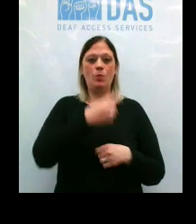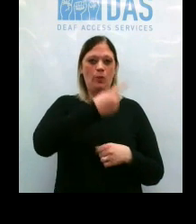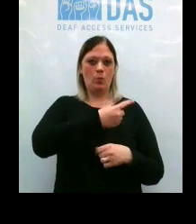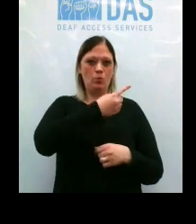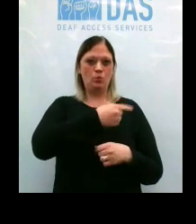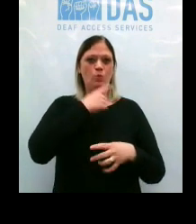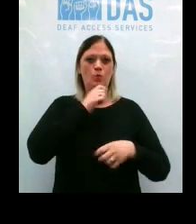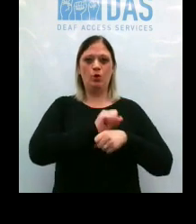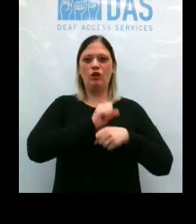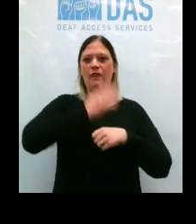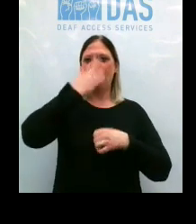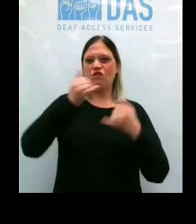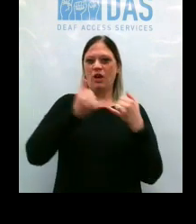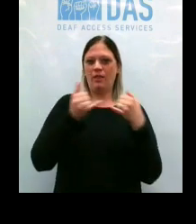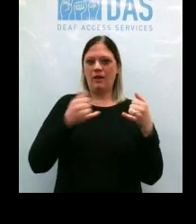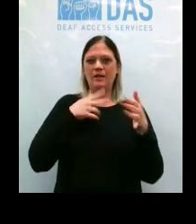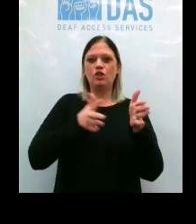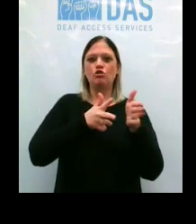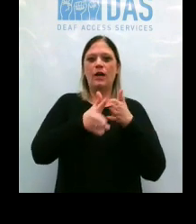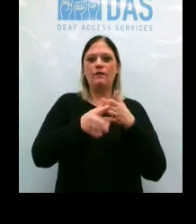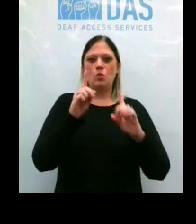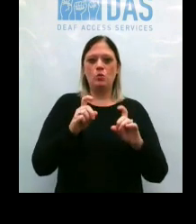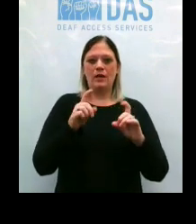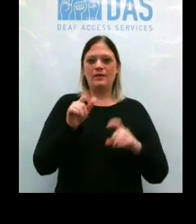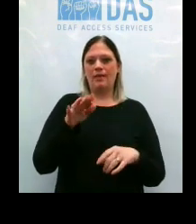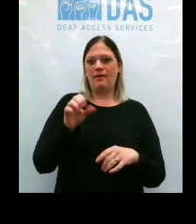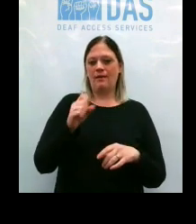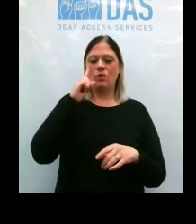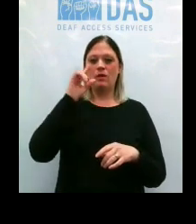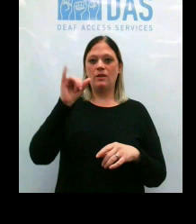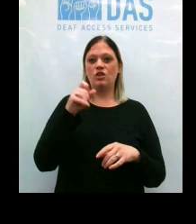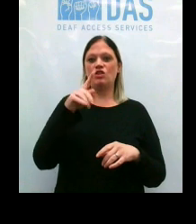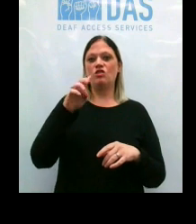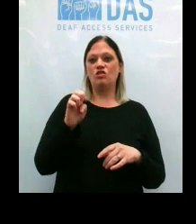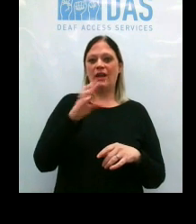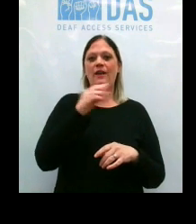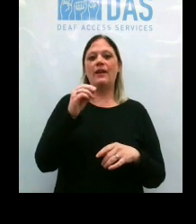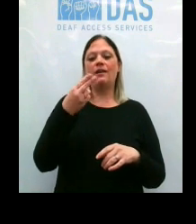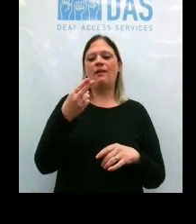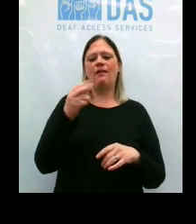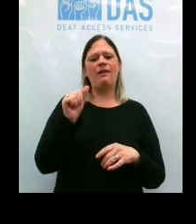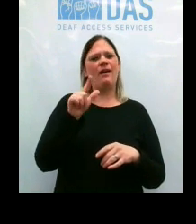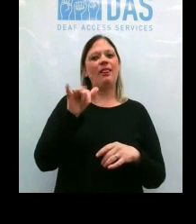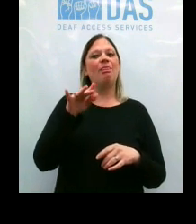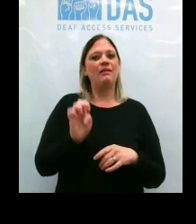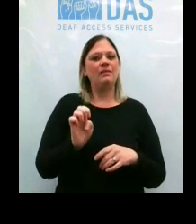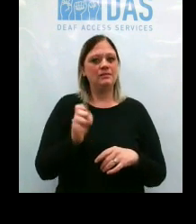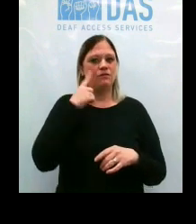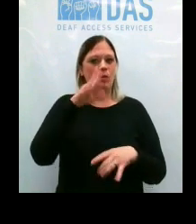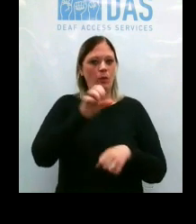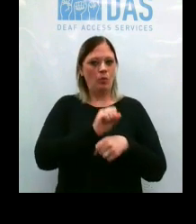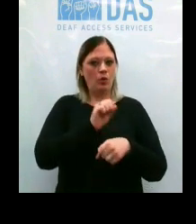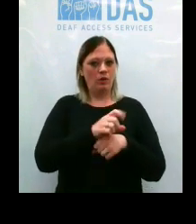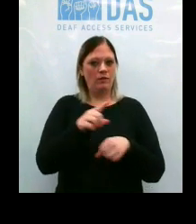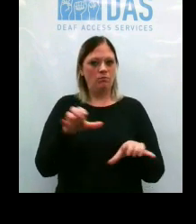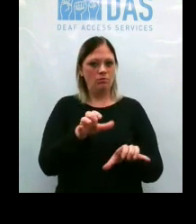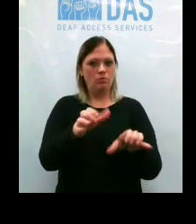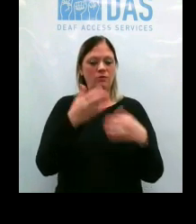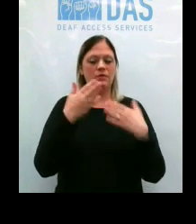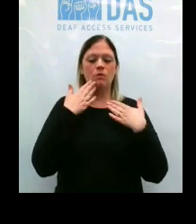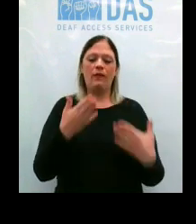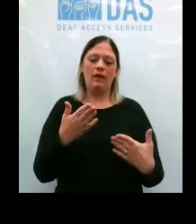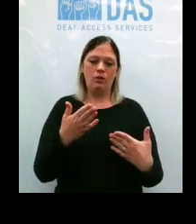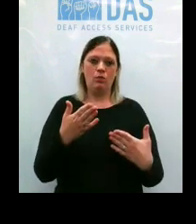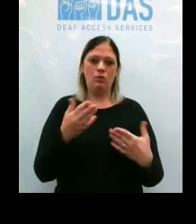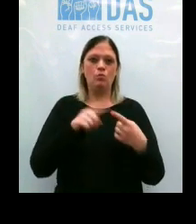at our public health drive-through testing lab. So I thank Jackie and Halise for the work they're doing. There's just many of the nurses that are out there. So thank you to